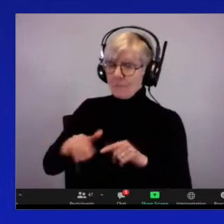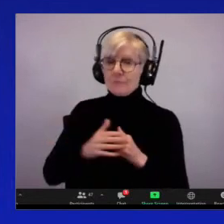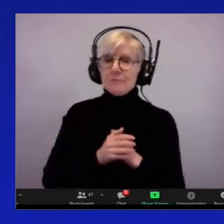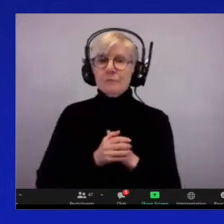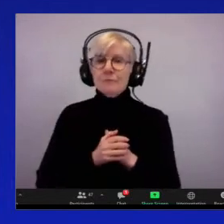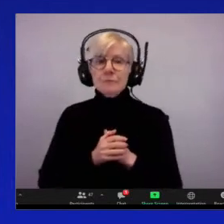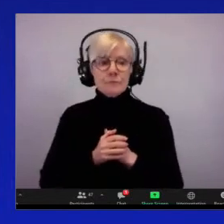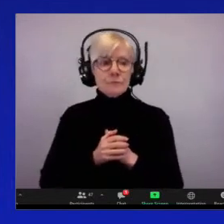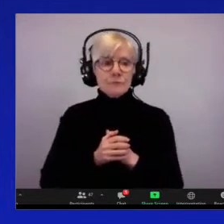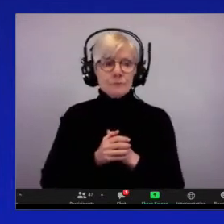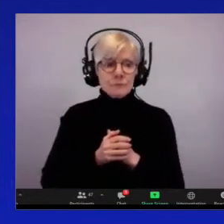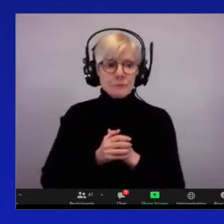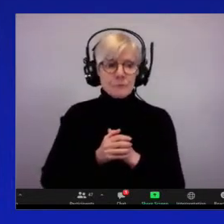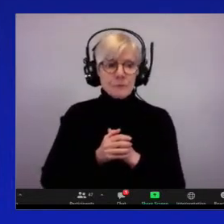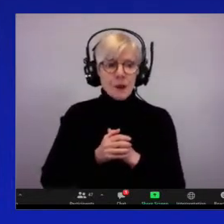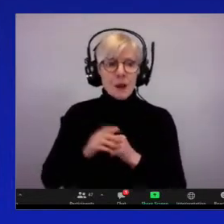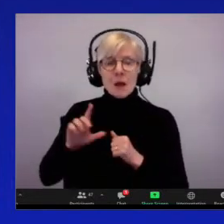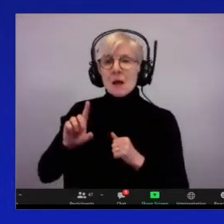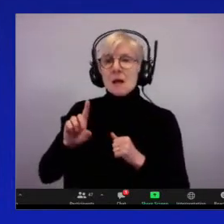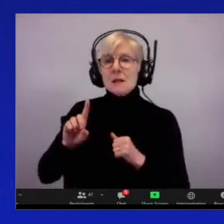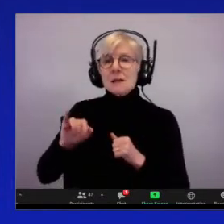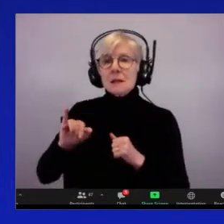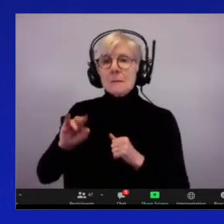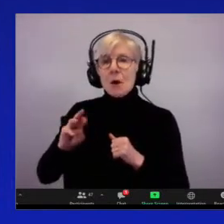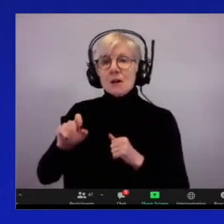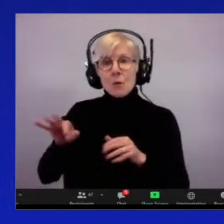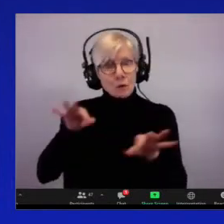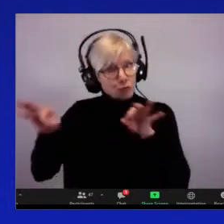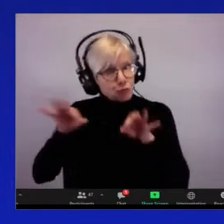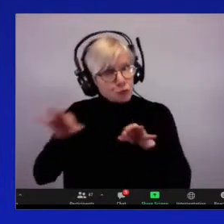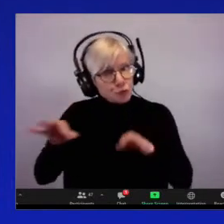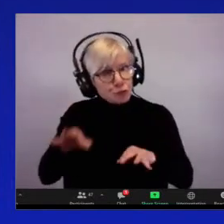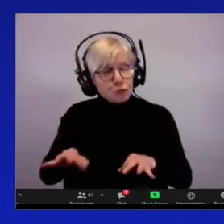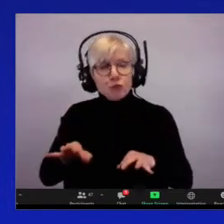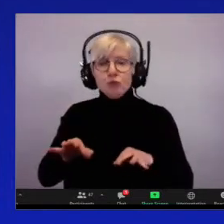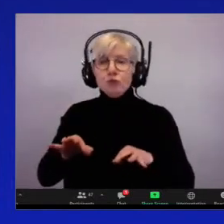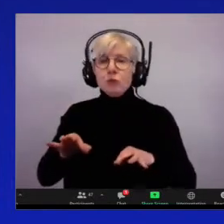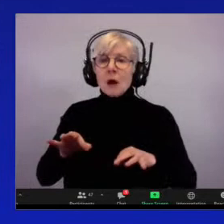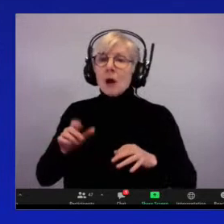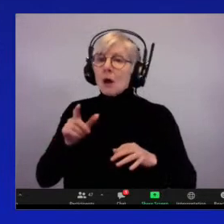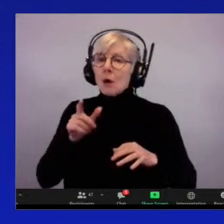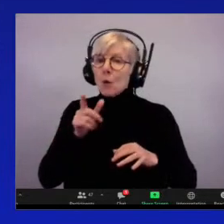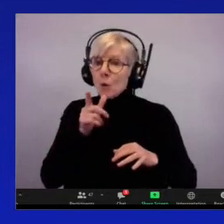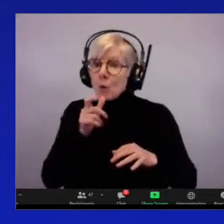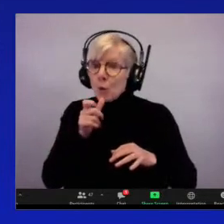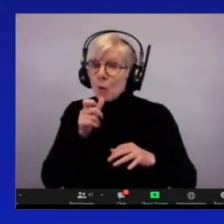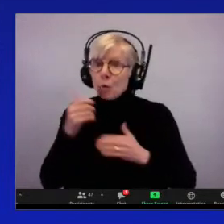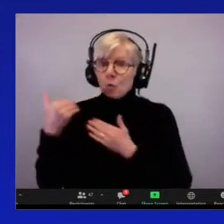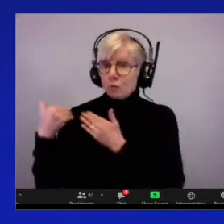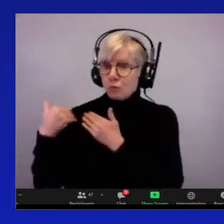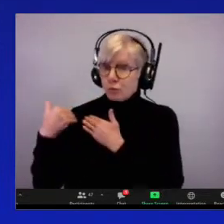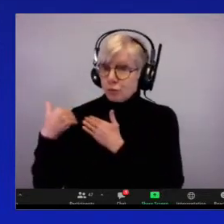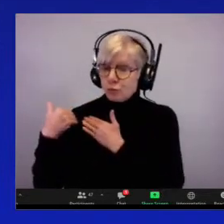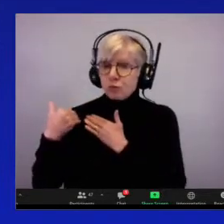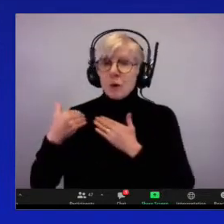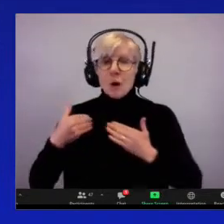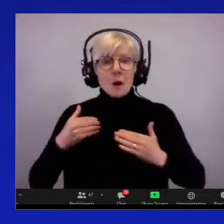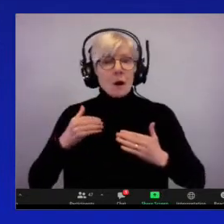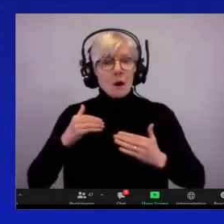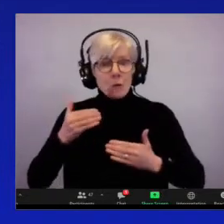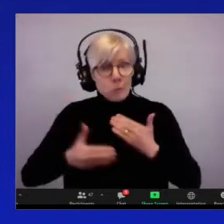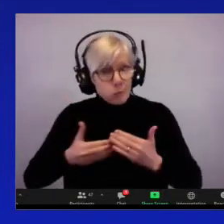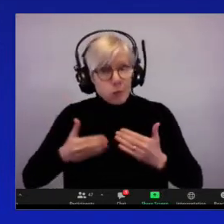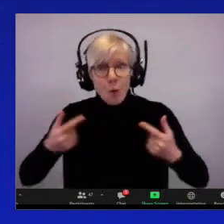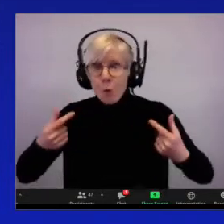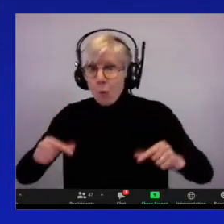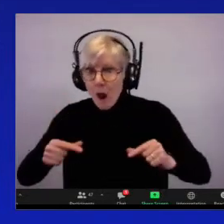into detail about the various dates for vaccine, or rather various roles, vaccine rollouts, logistics, and the phased